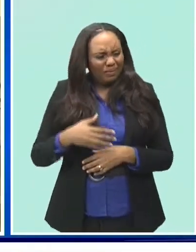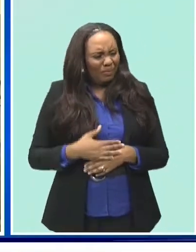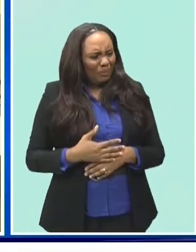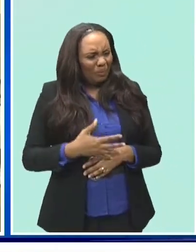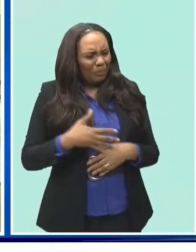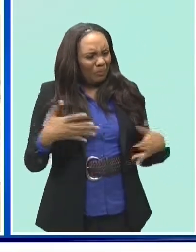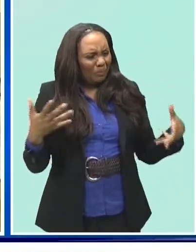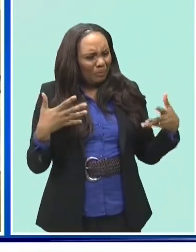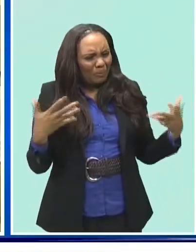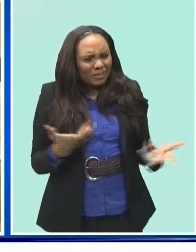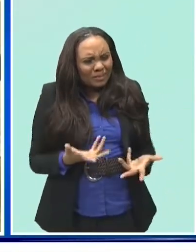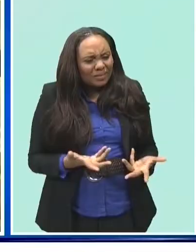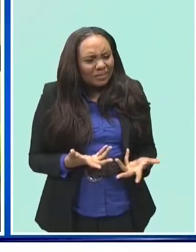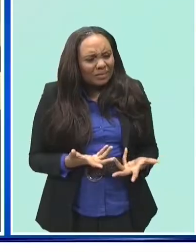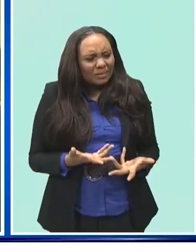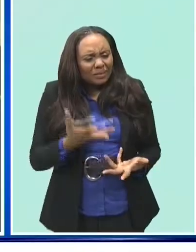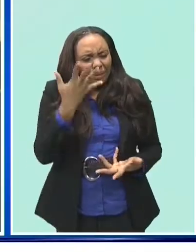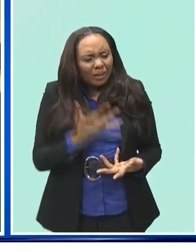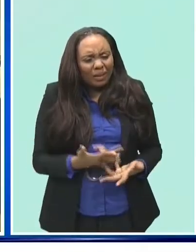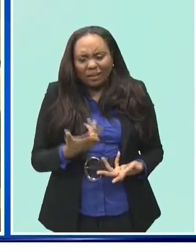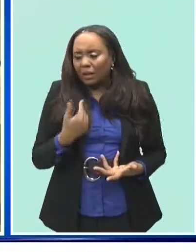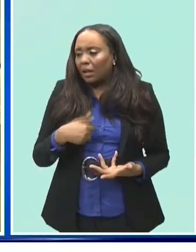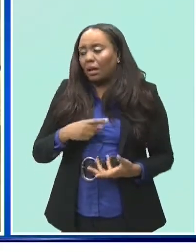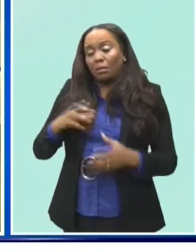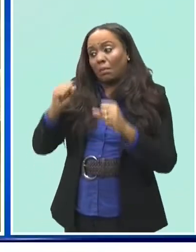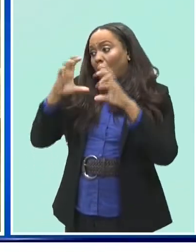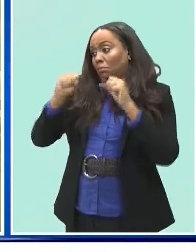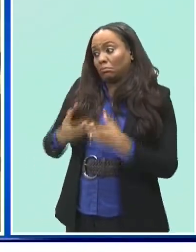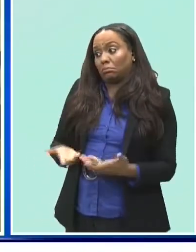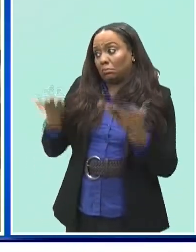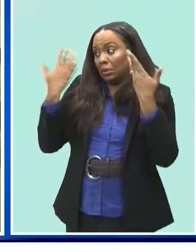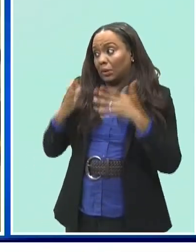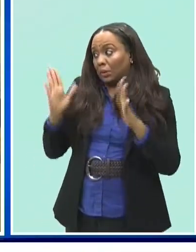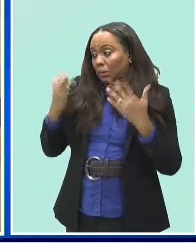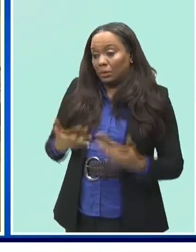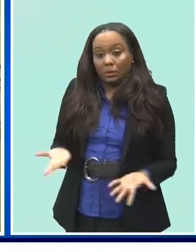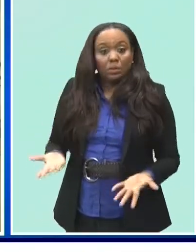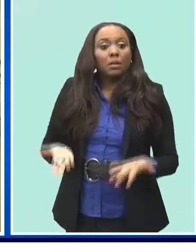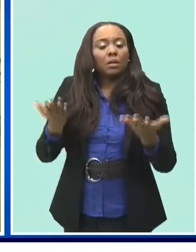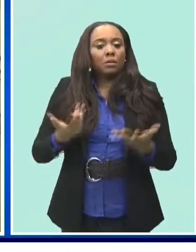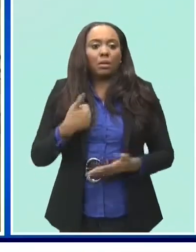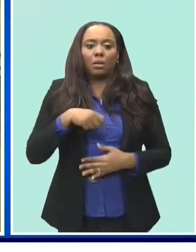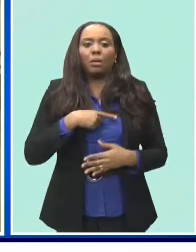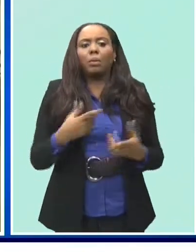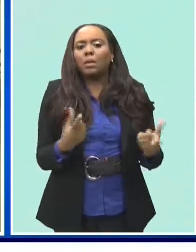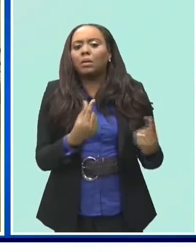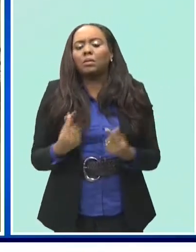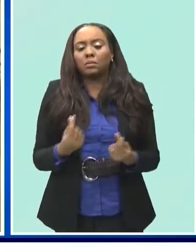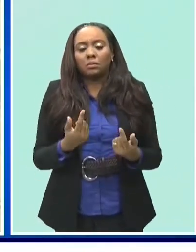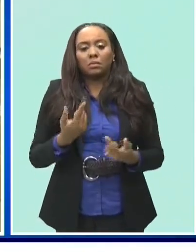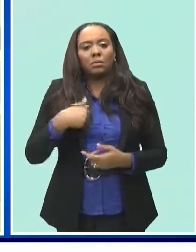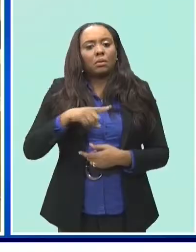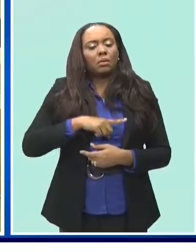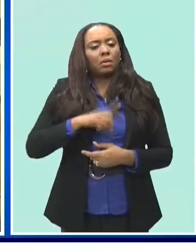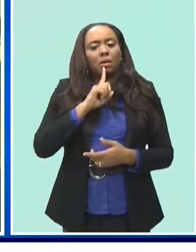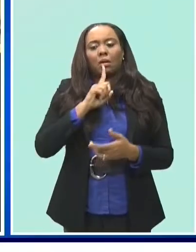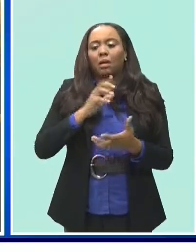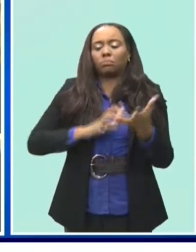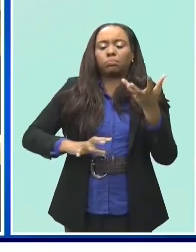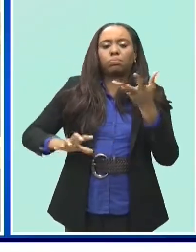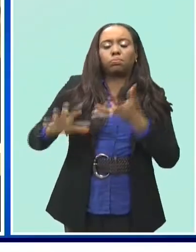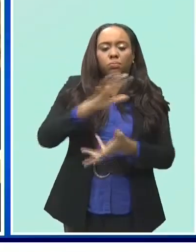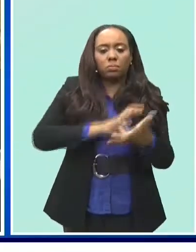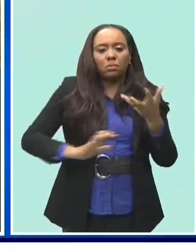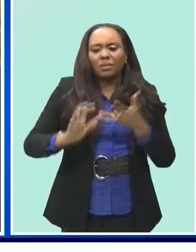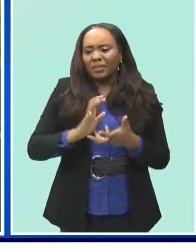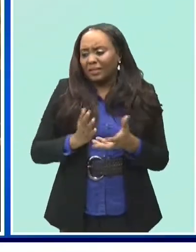We baffle. We don't know what's going on. So basically, you know, it was like very confusing. We don't